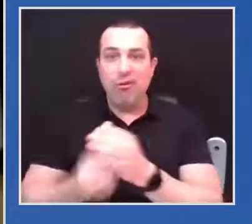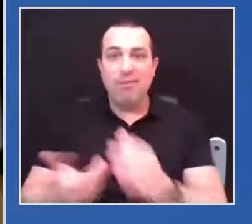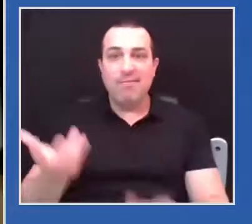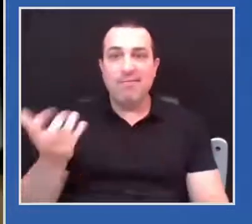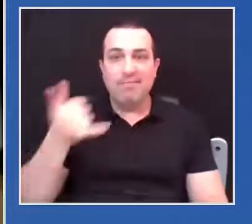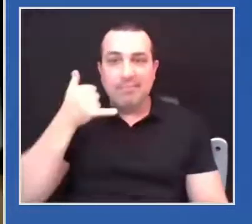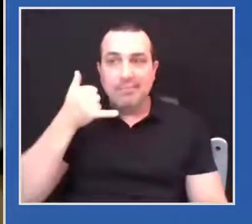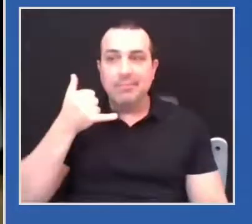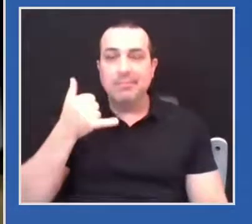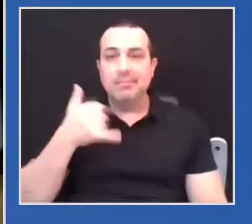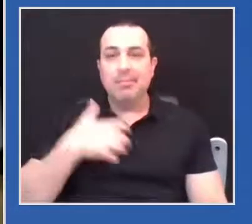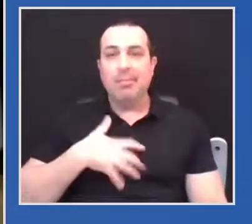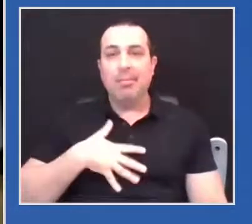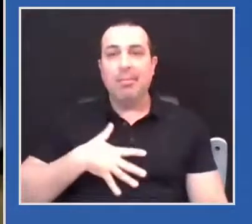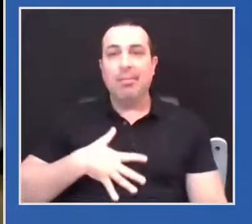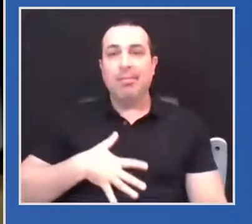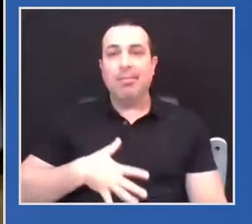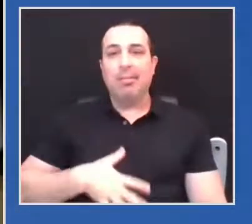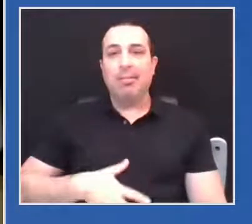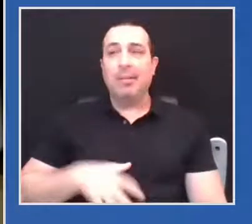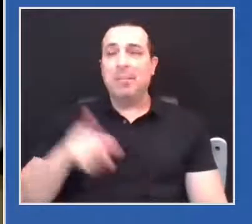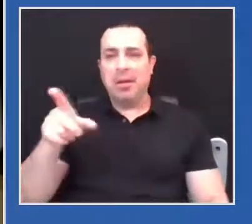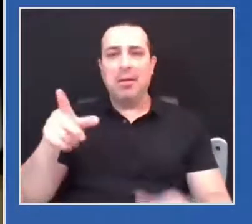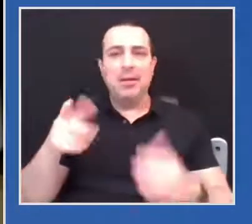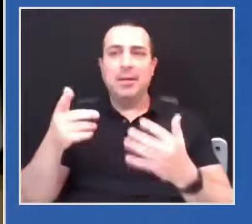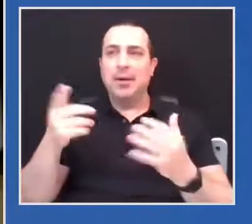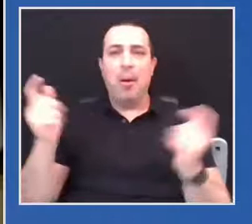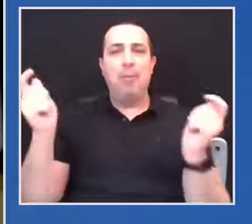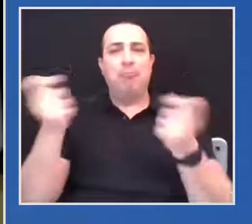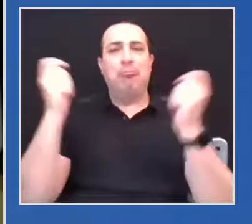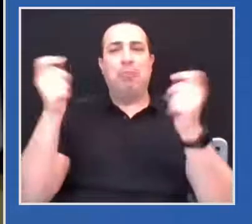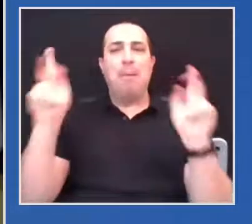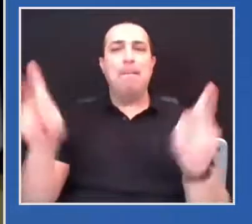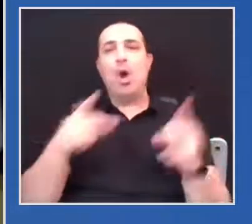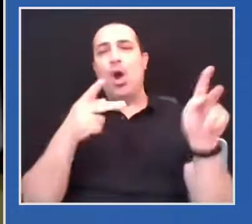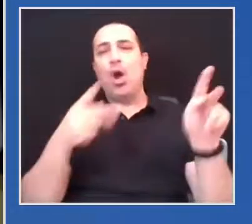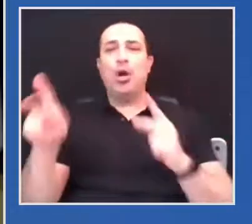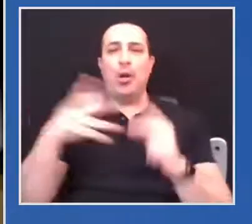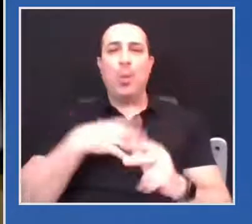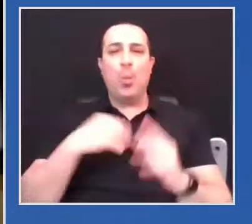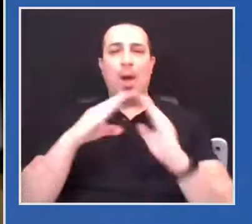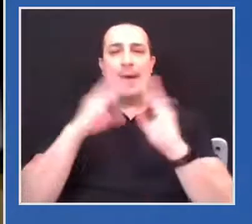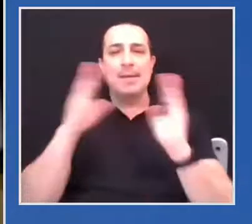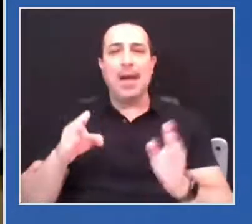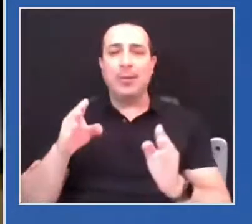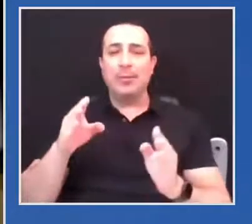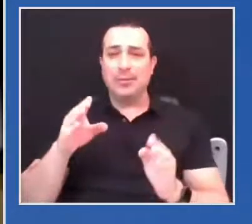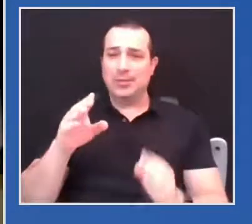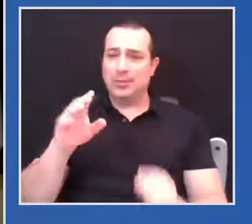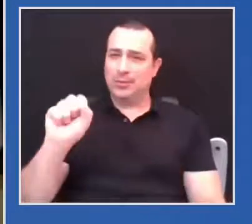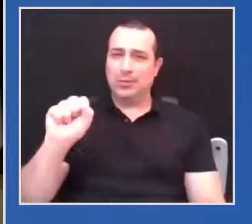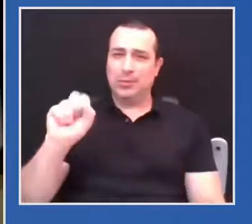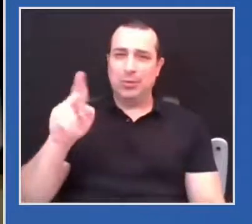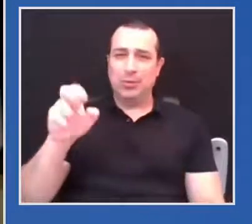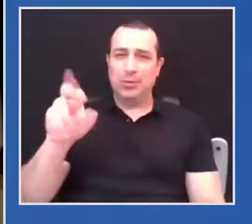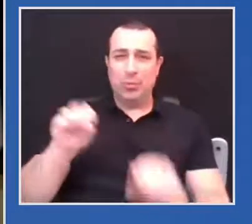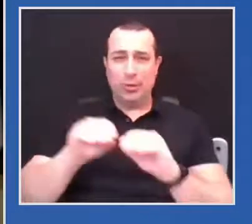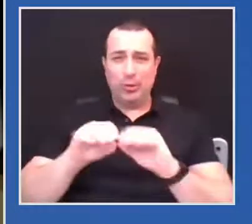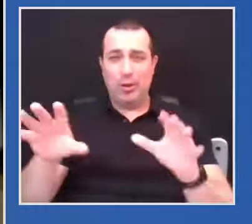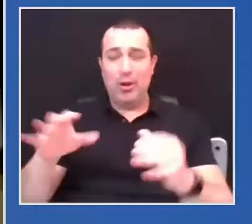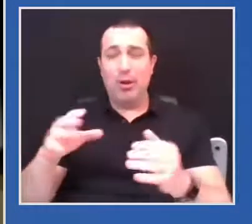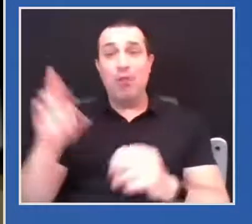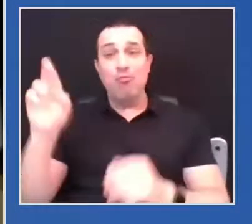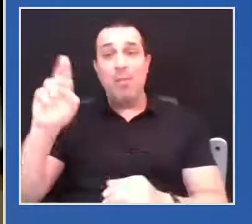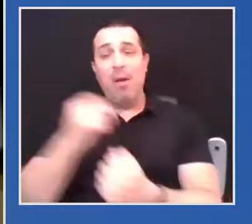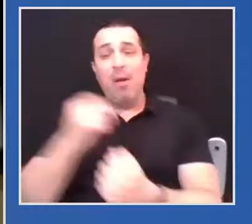While he throws super spreader parties at the White House where Republicans hug each other without concern to the